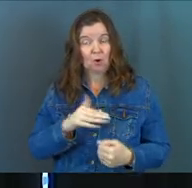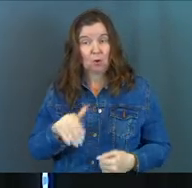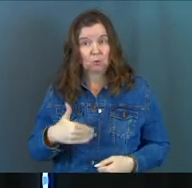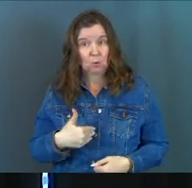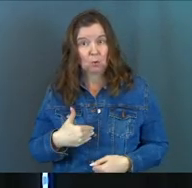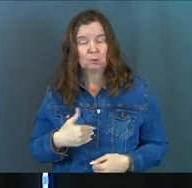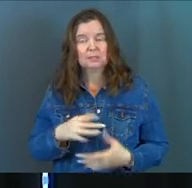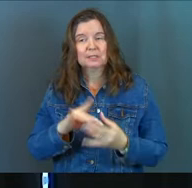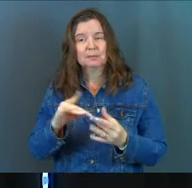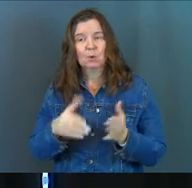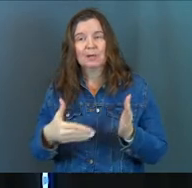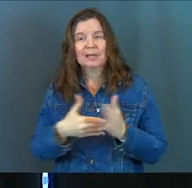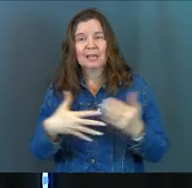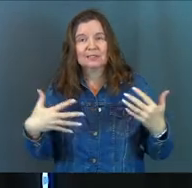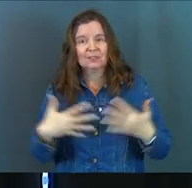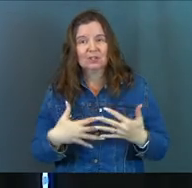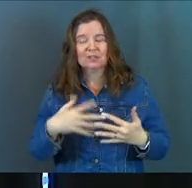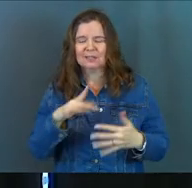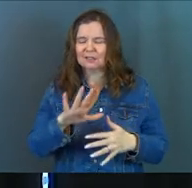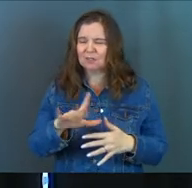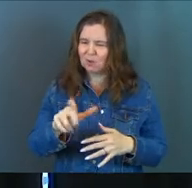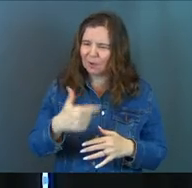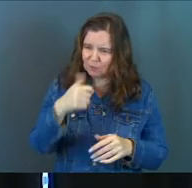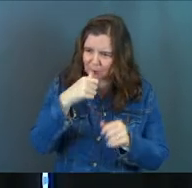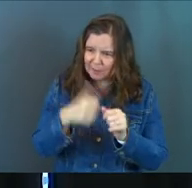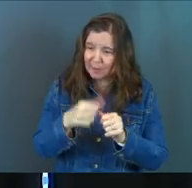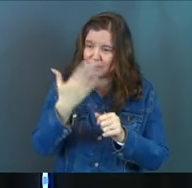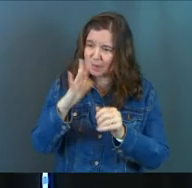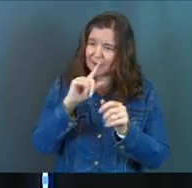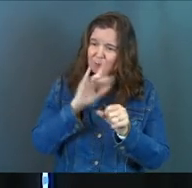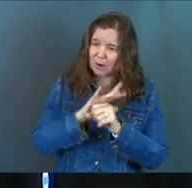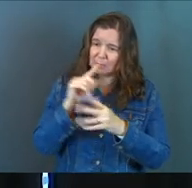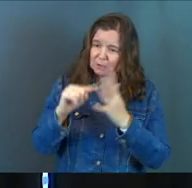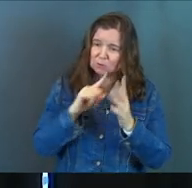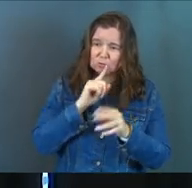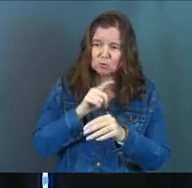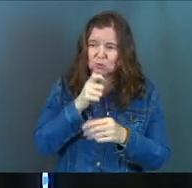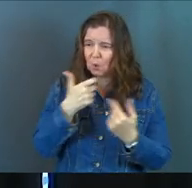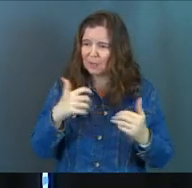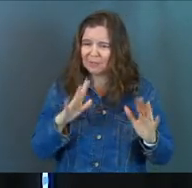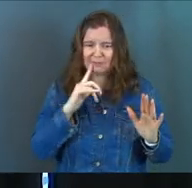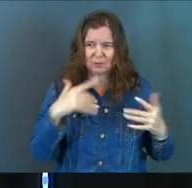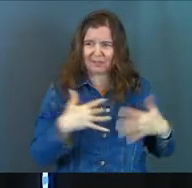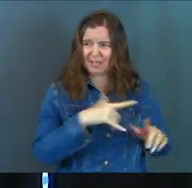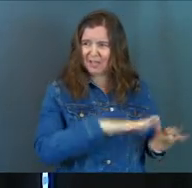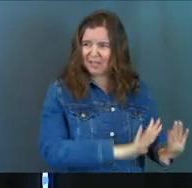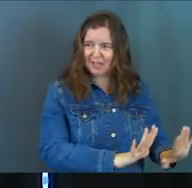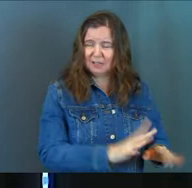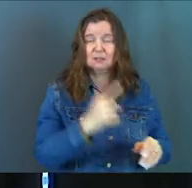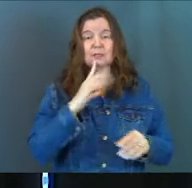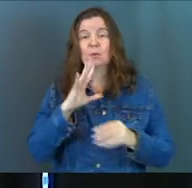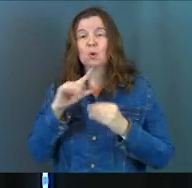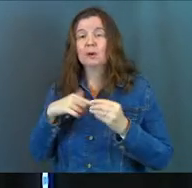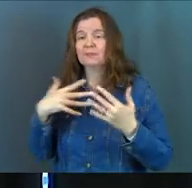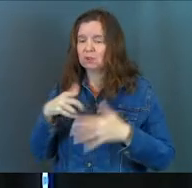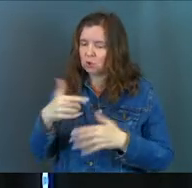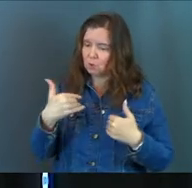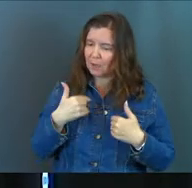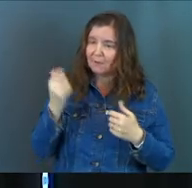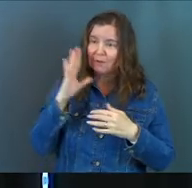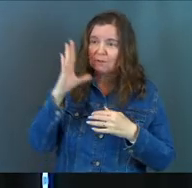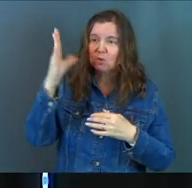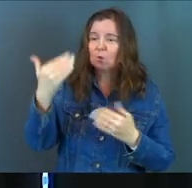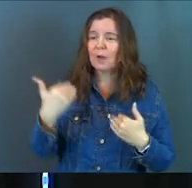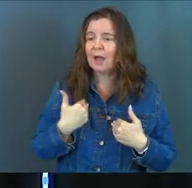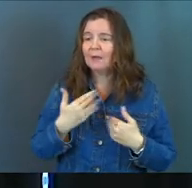Amen. He spoke against fear and said, "David, you got to remember God's promises are true. Don't give in to this fear." He spoke against fear. He said, "You have a